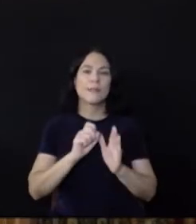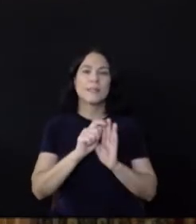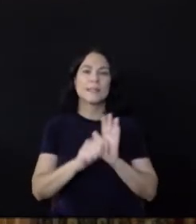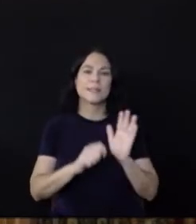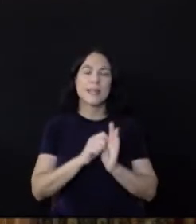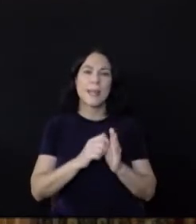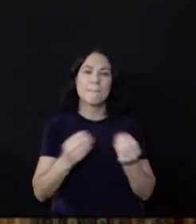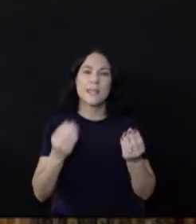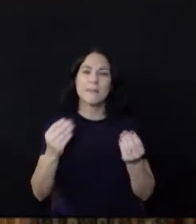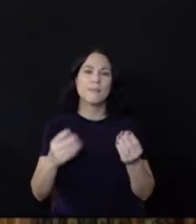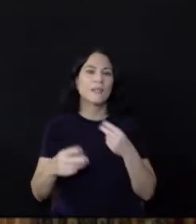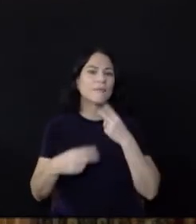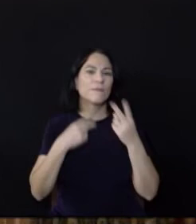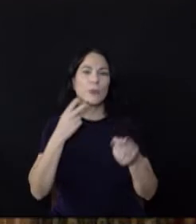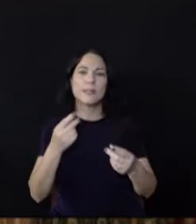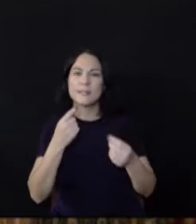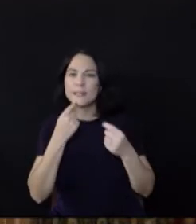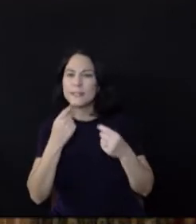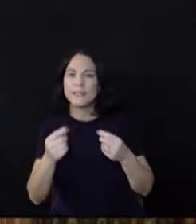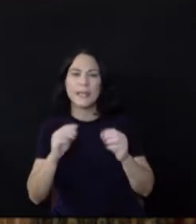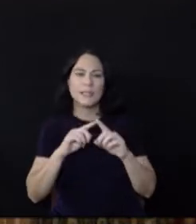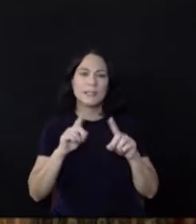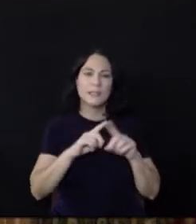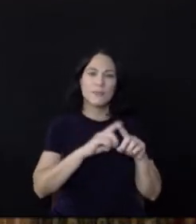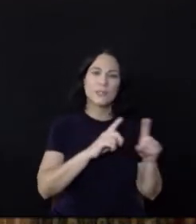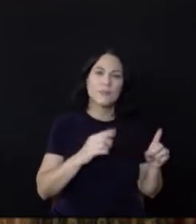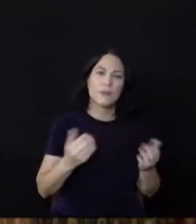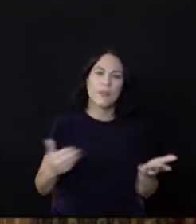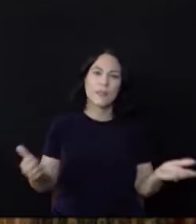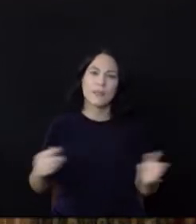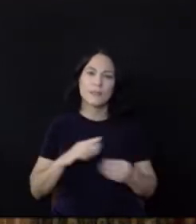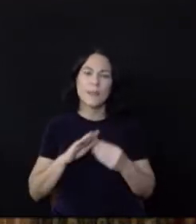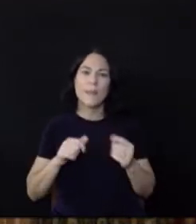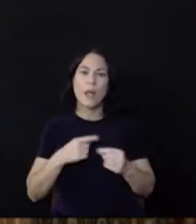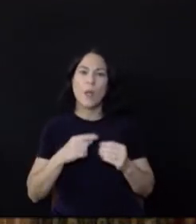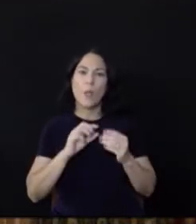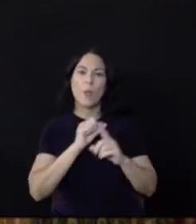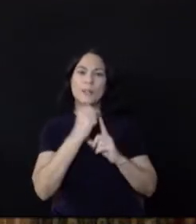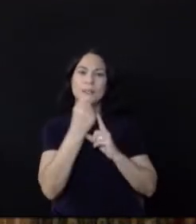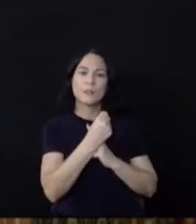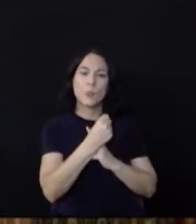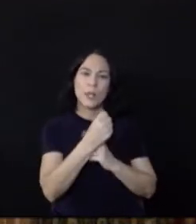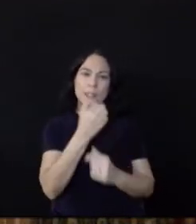saying so many things about the situation we are all in.